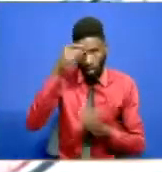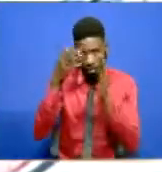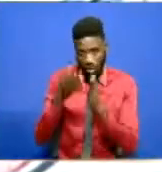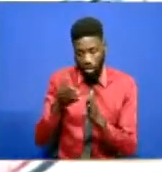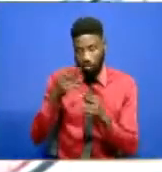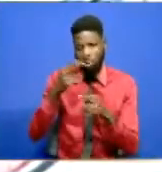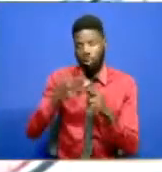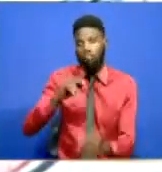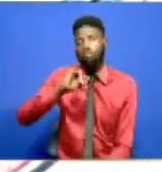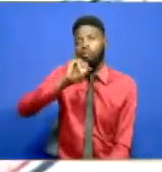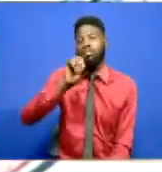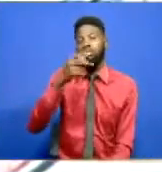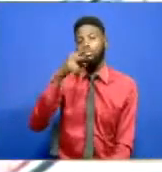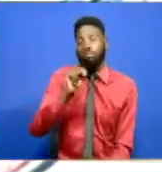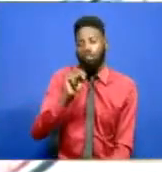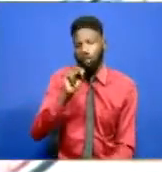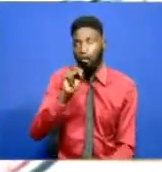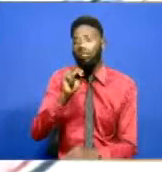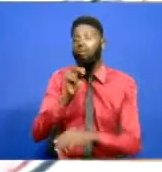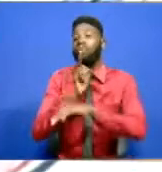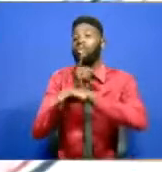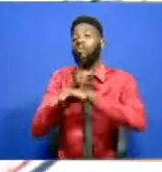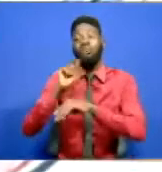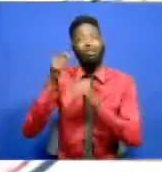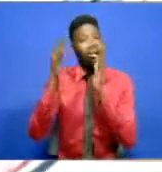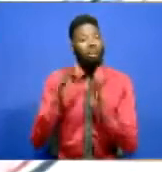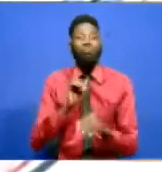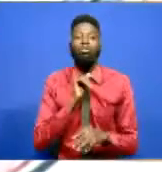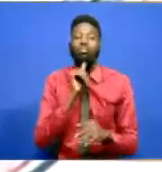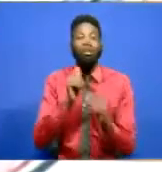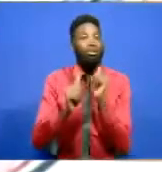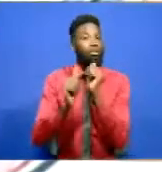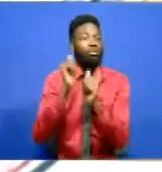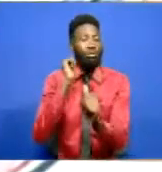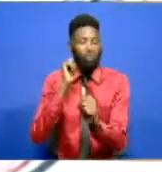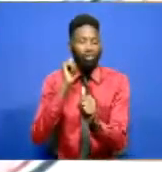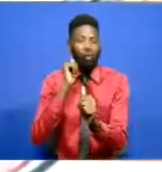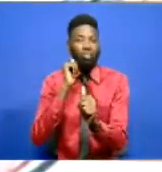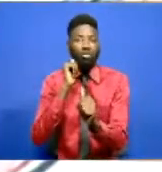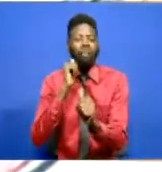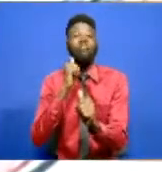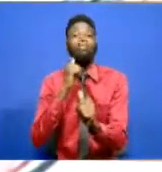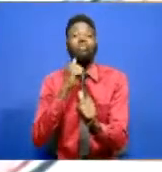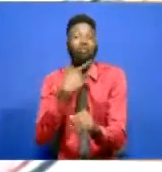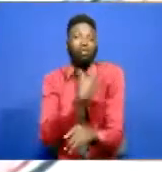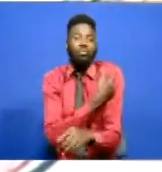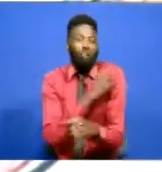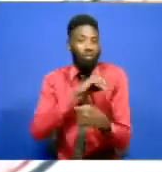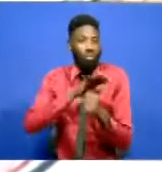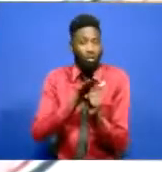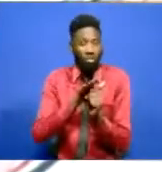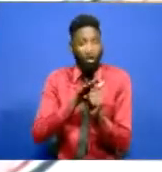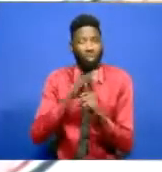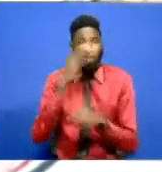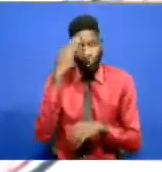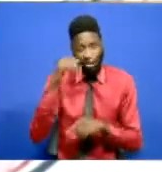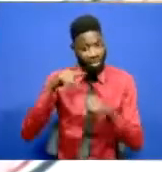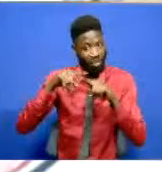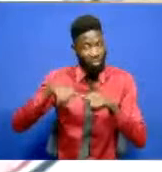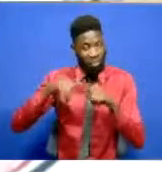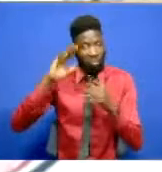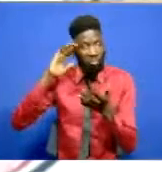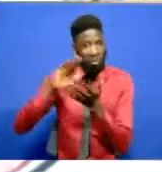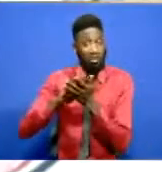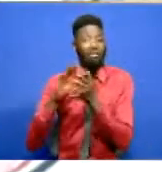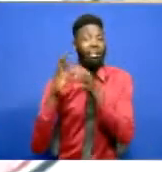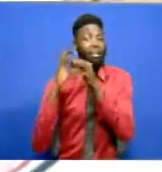cautioned Kenyans against rejecting the COVID-19 vaccine based on cultural beliefs and misconceptions. He is instead calling